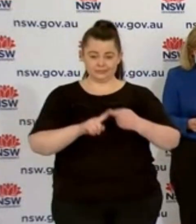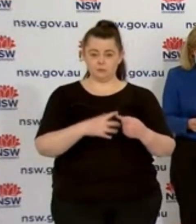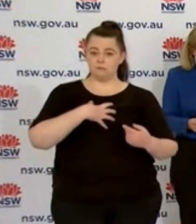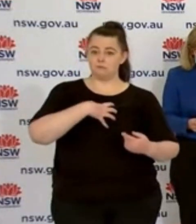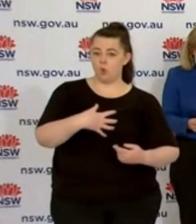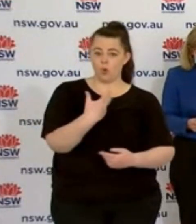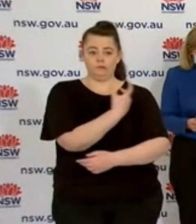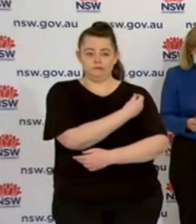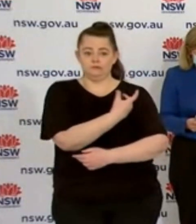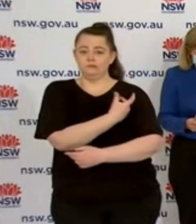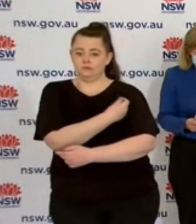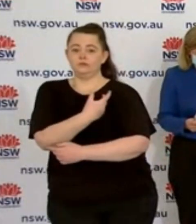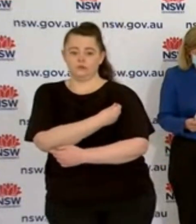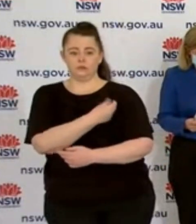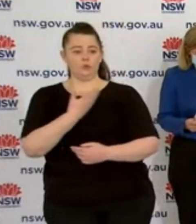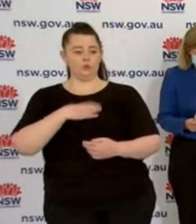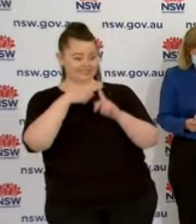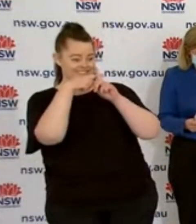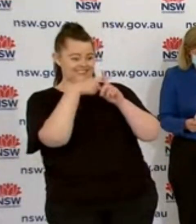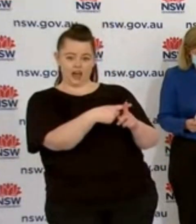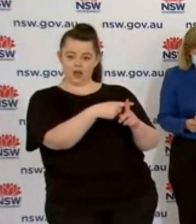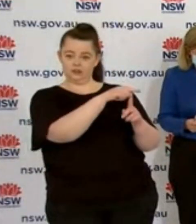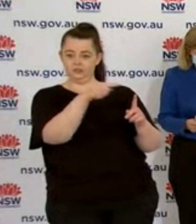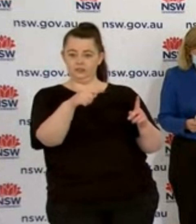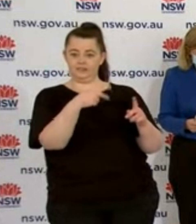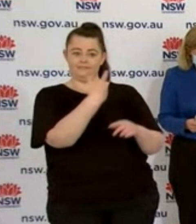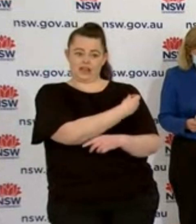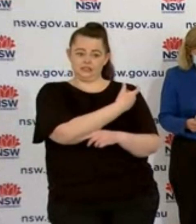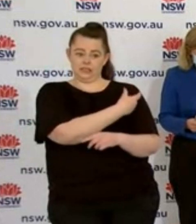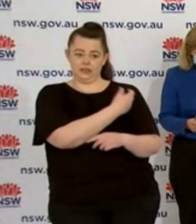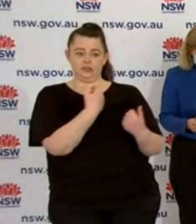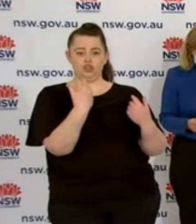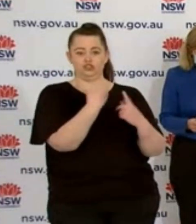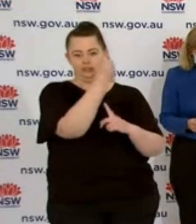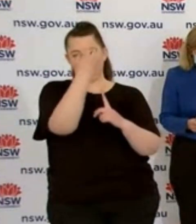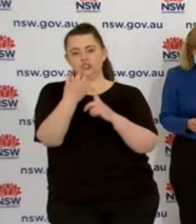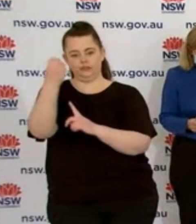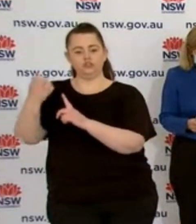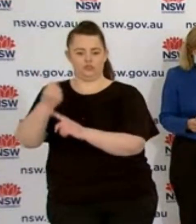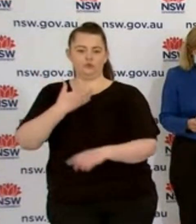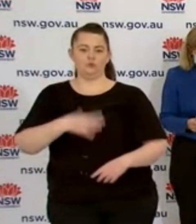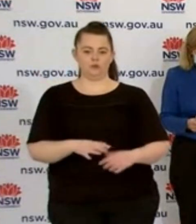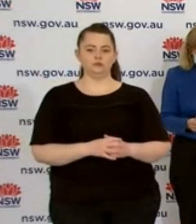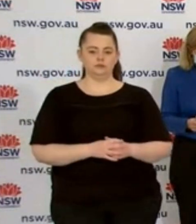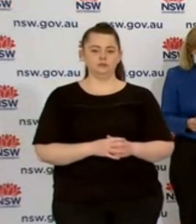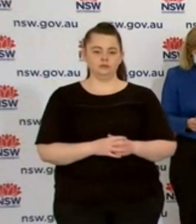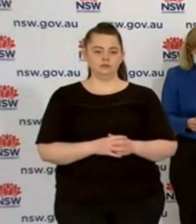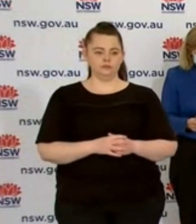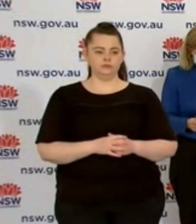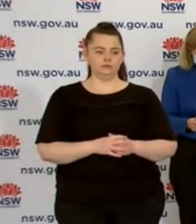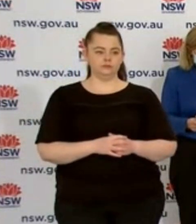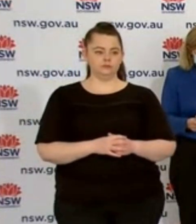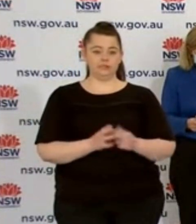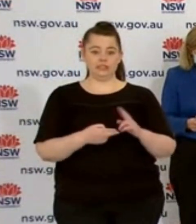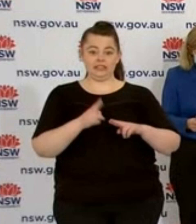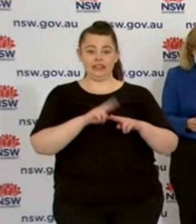hitting those vaccine milestones, hopefully on the schedule that we have, but if we do really well, obviously that can happen